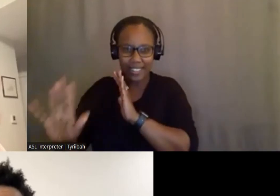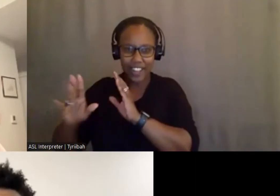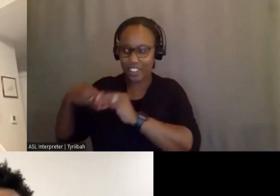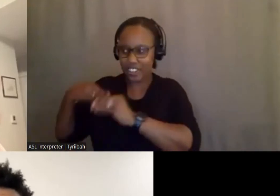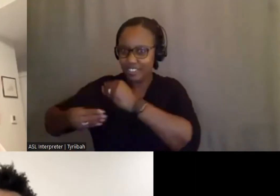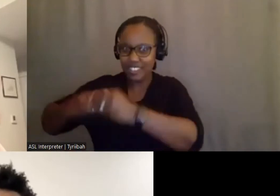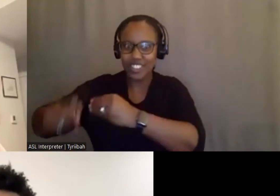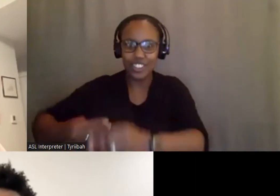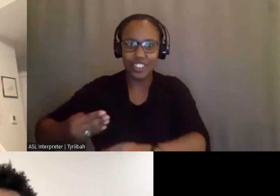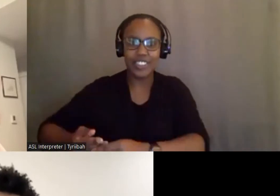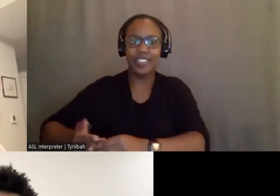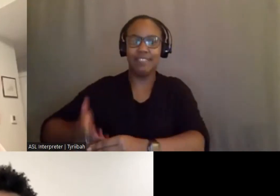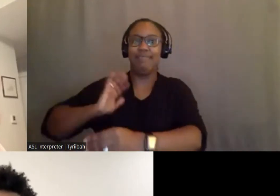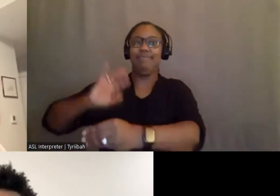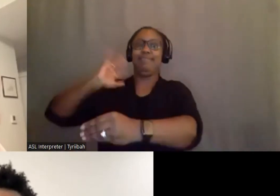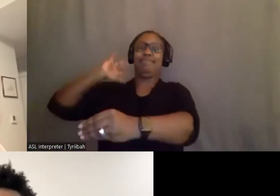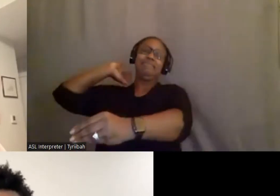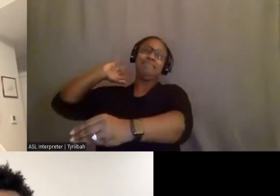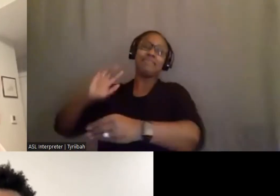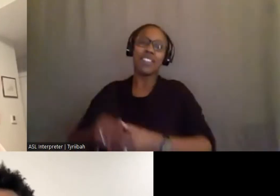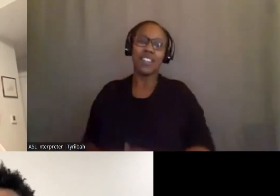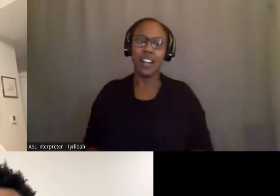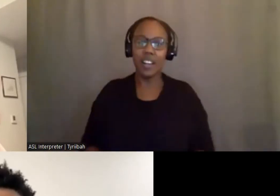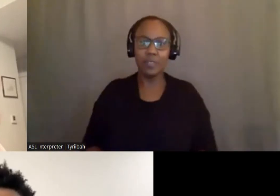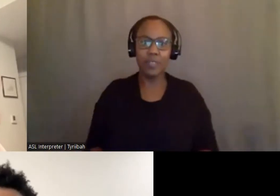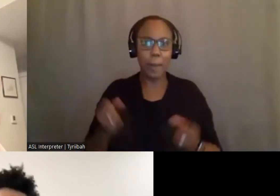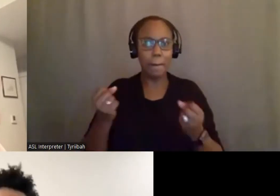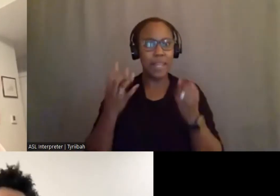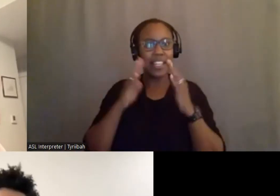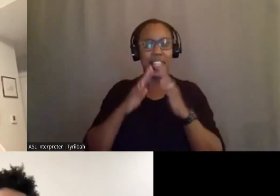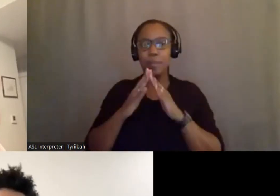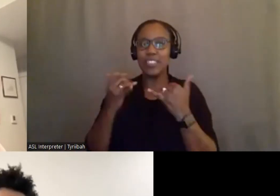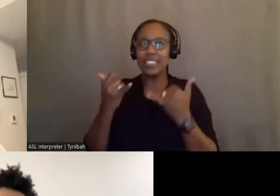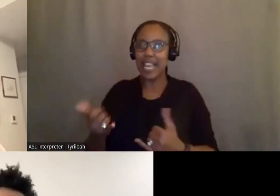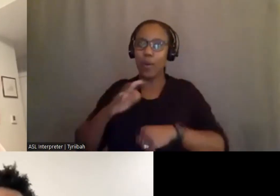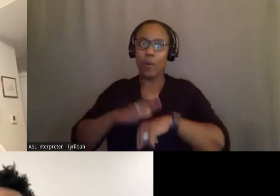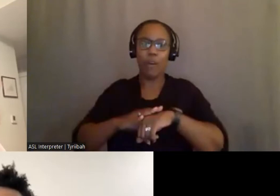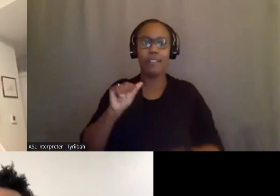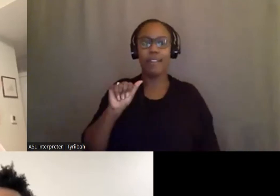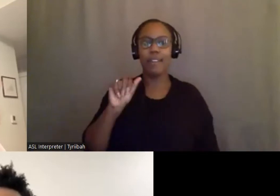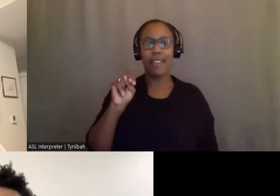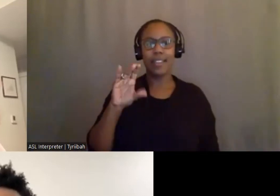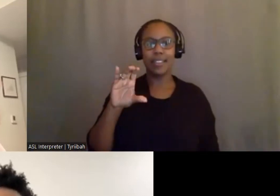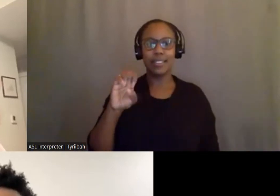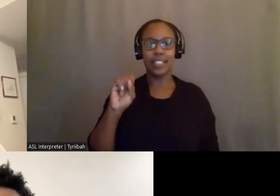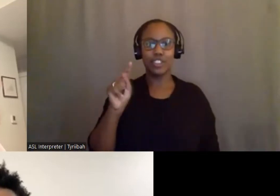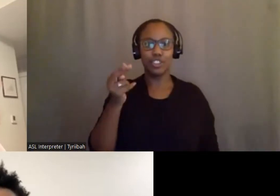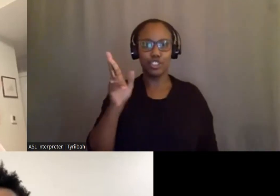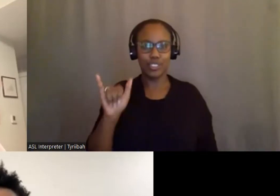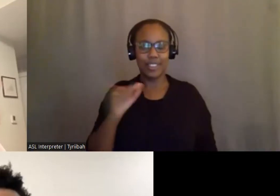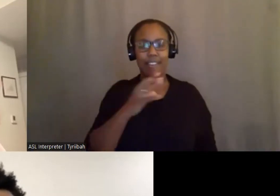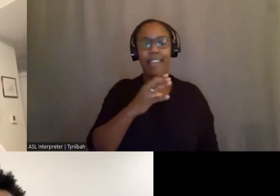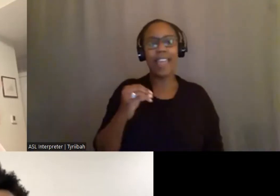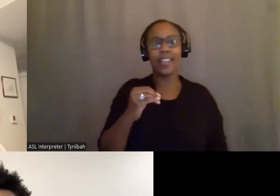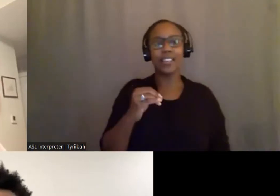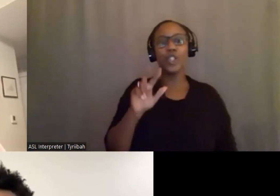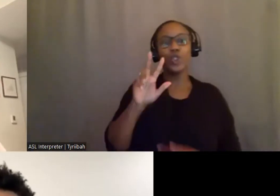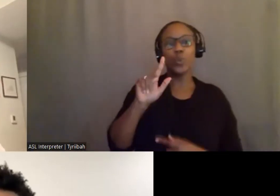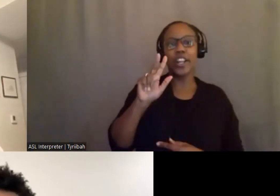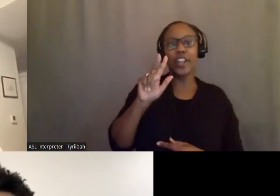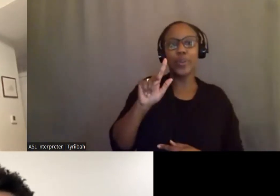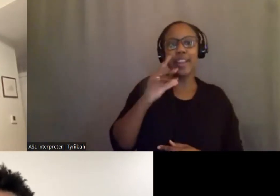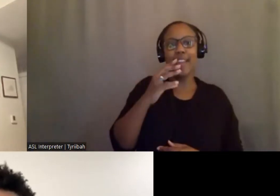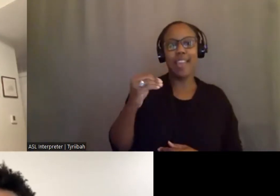And the communities now that are on Ancestry and on 23andMe are also really amazing for discovering people you're related to,